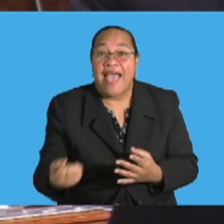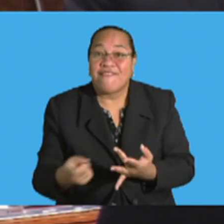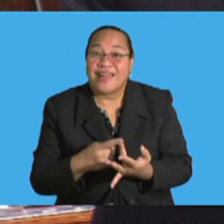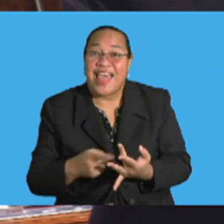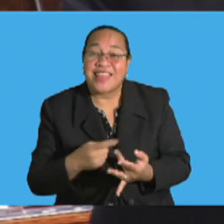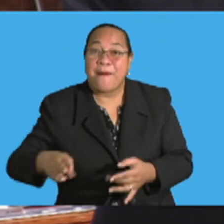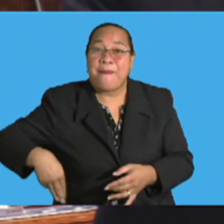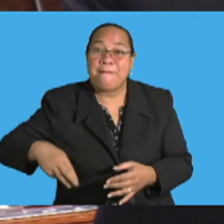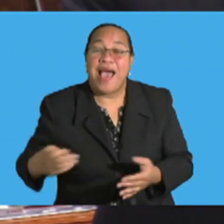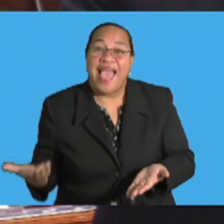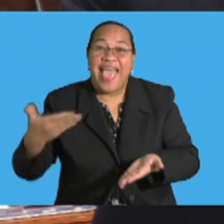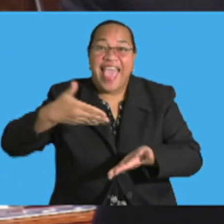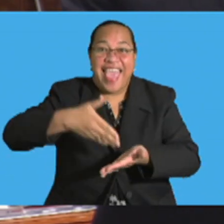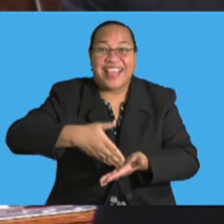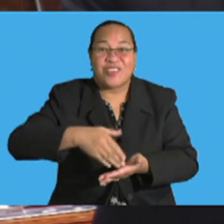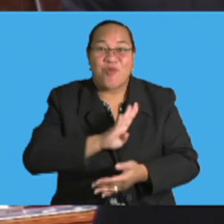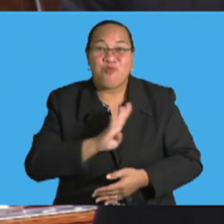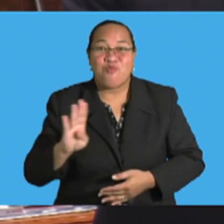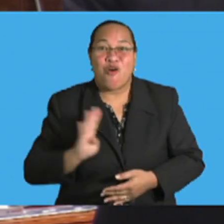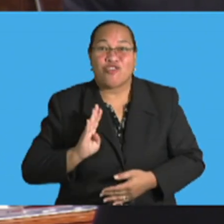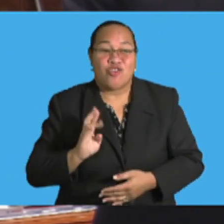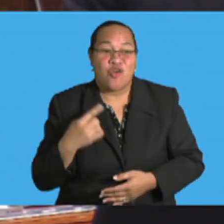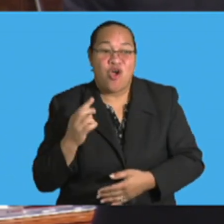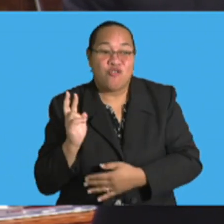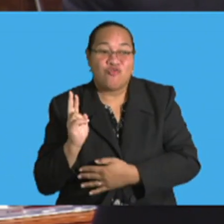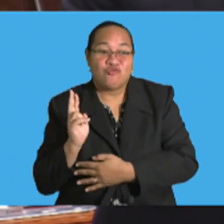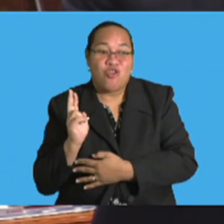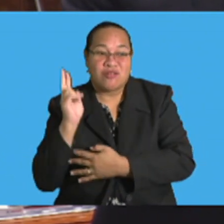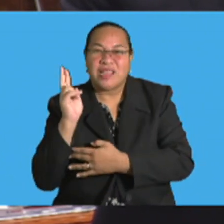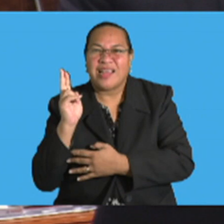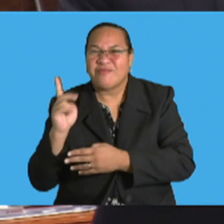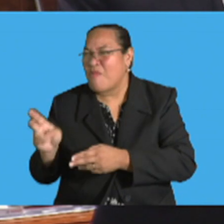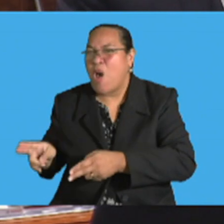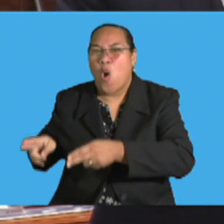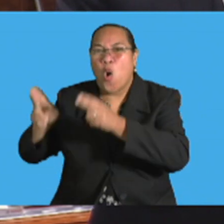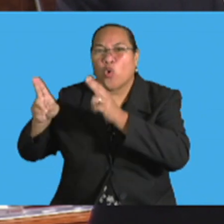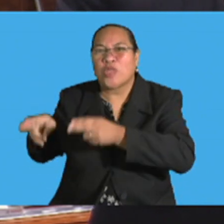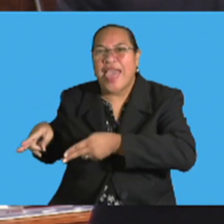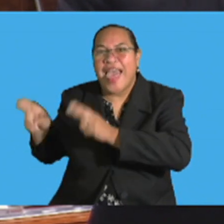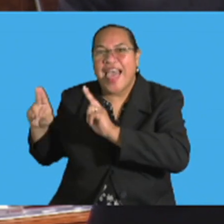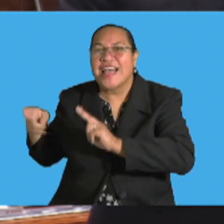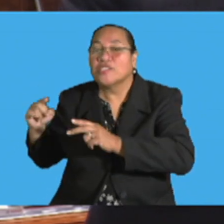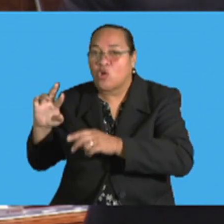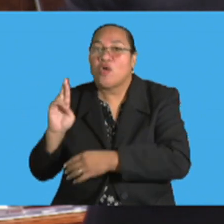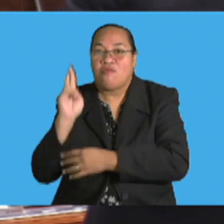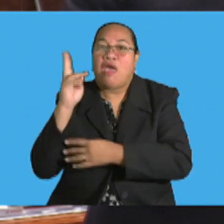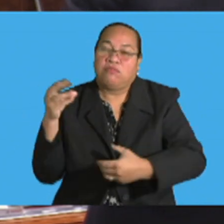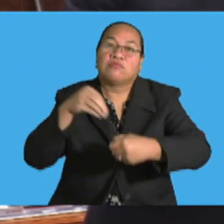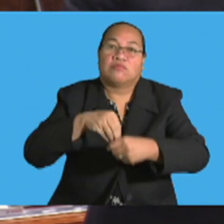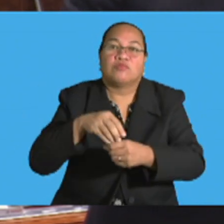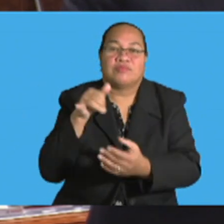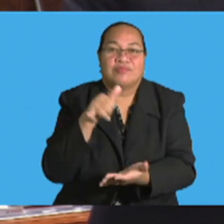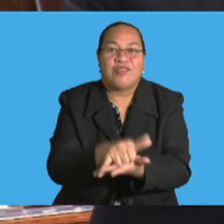board, who's a representative of the Marriott Group of Hotels. He's now on the board, and we hope to get more people